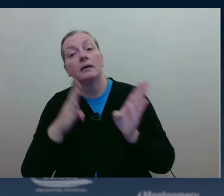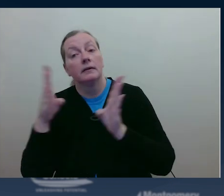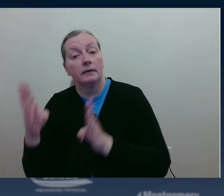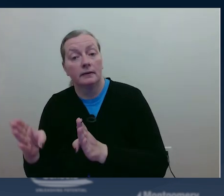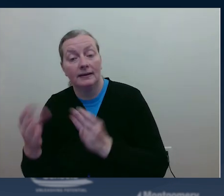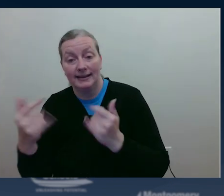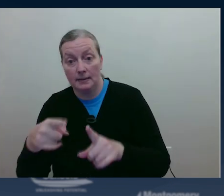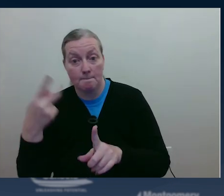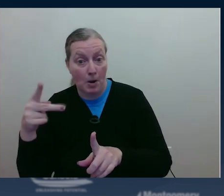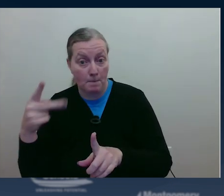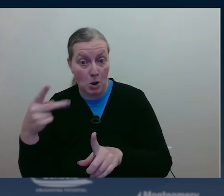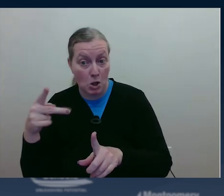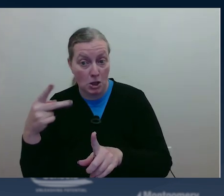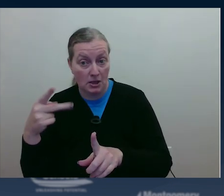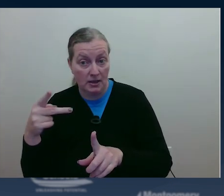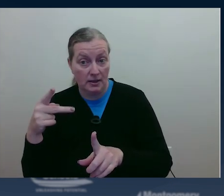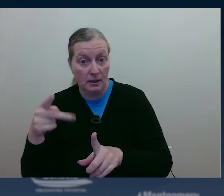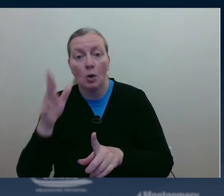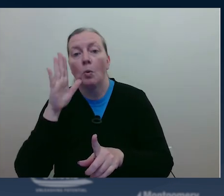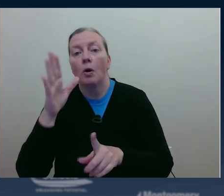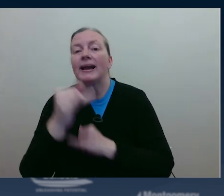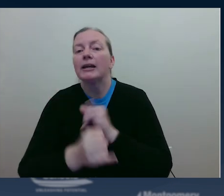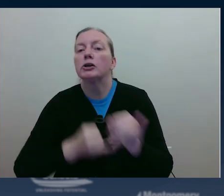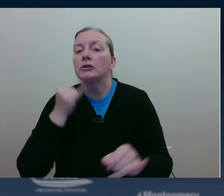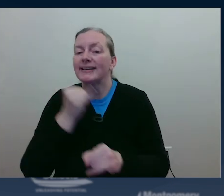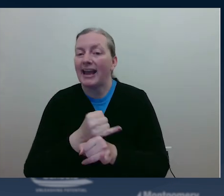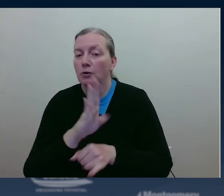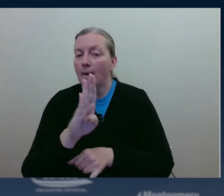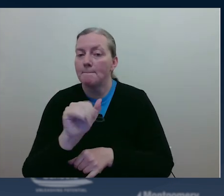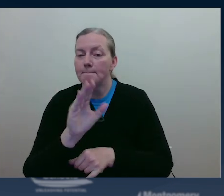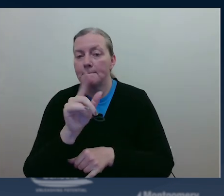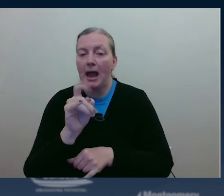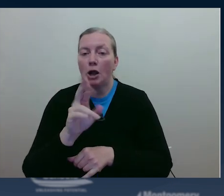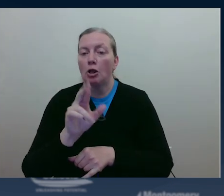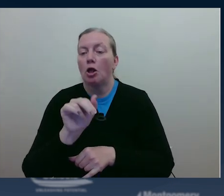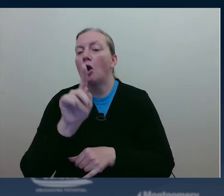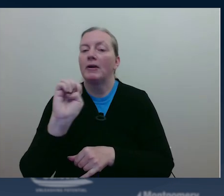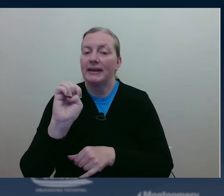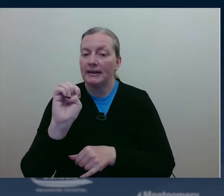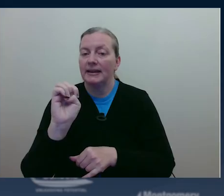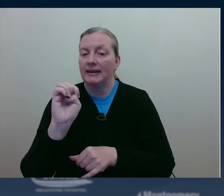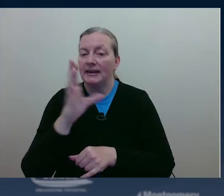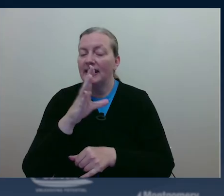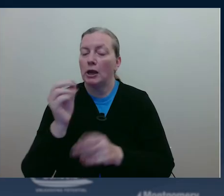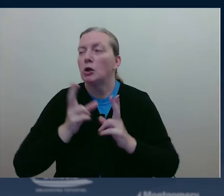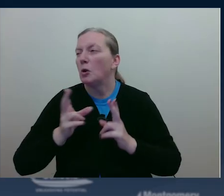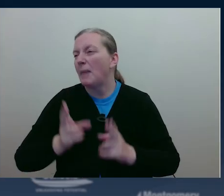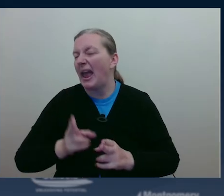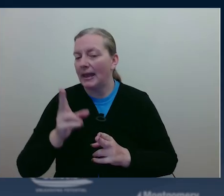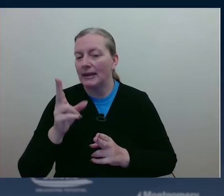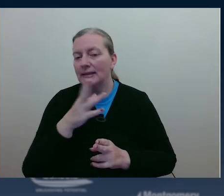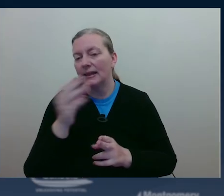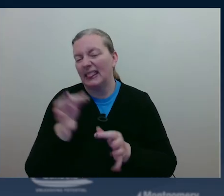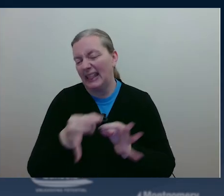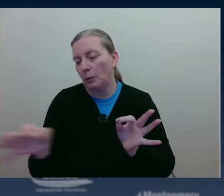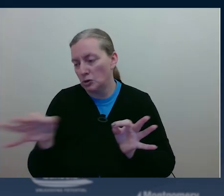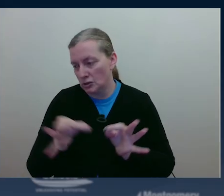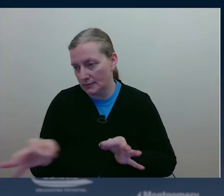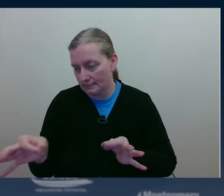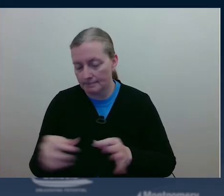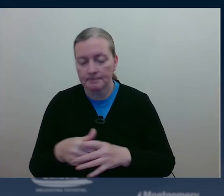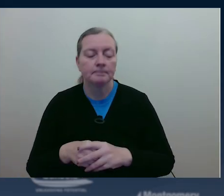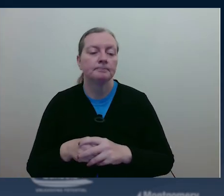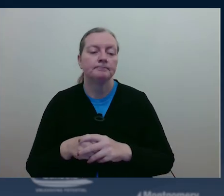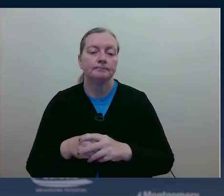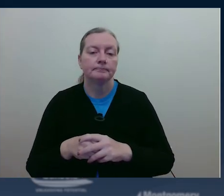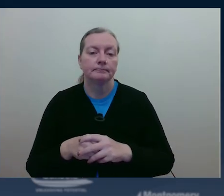be the International Baccalaureate Humanities and Language theme. The orange